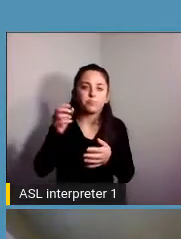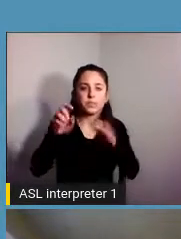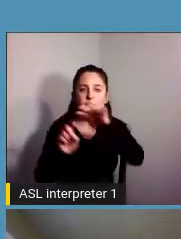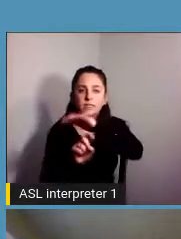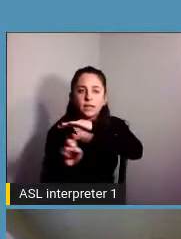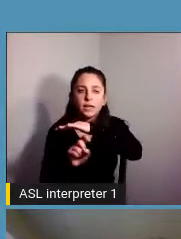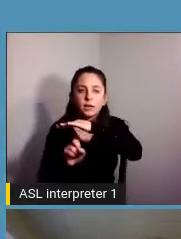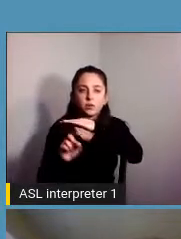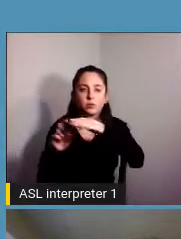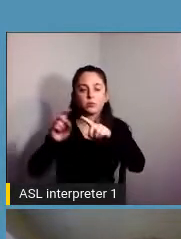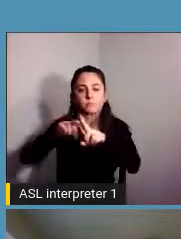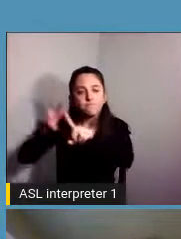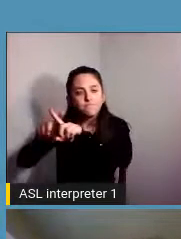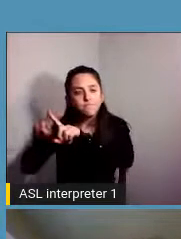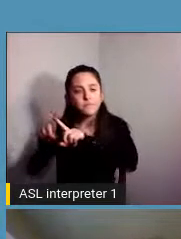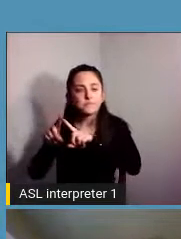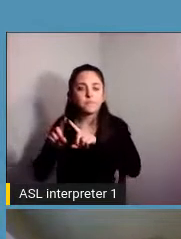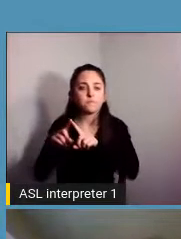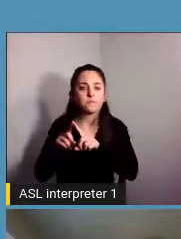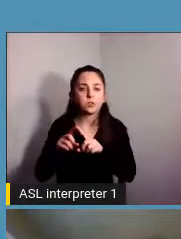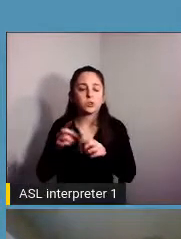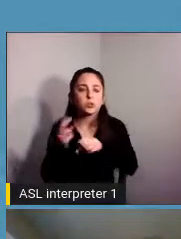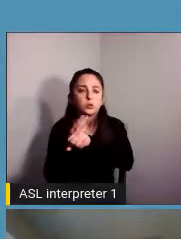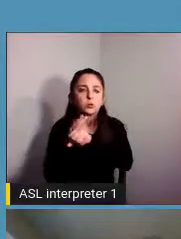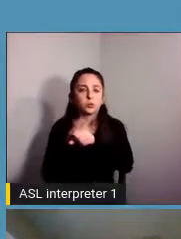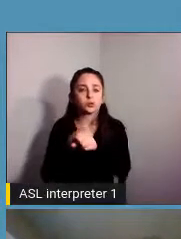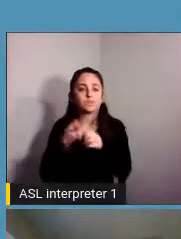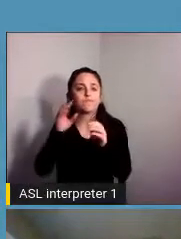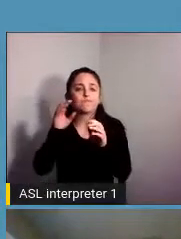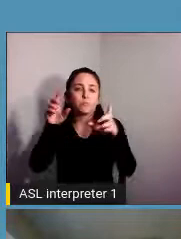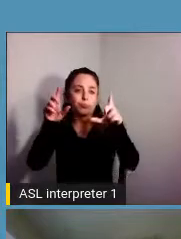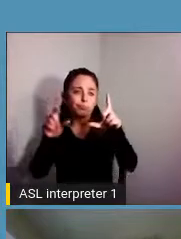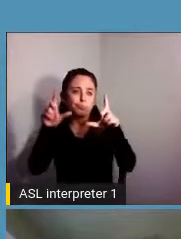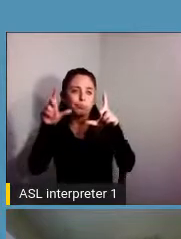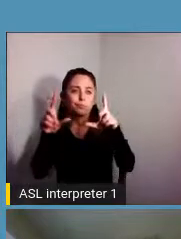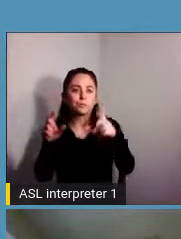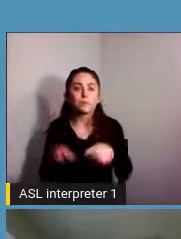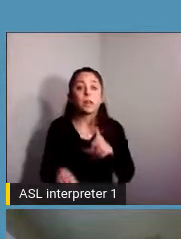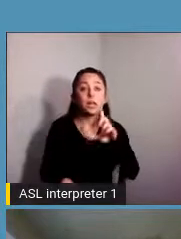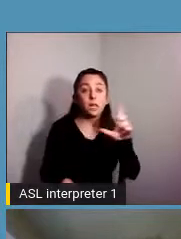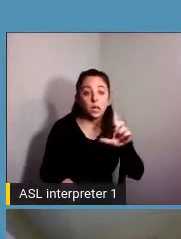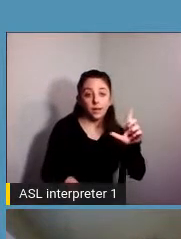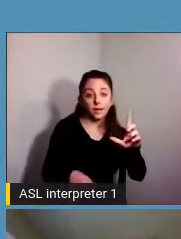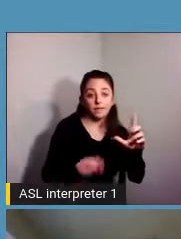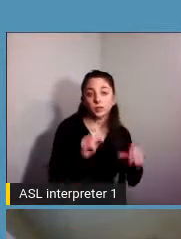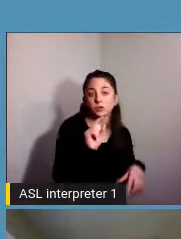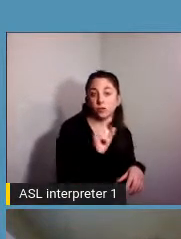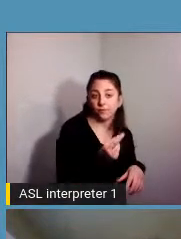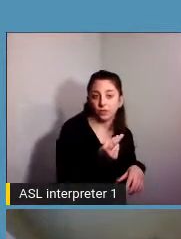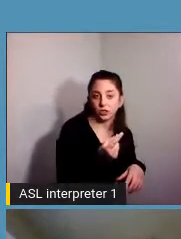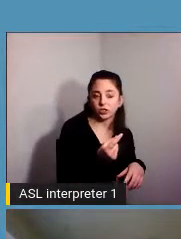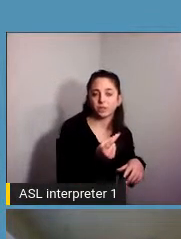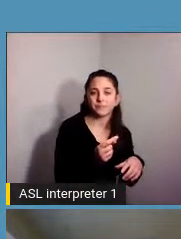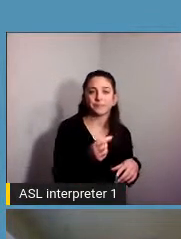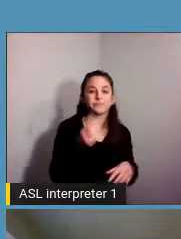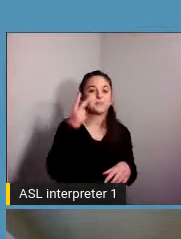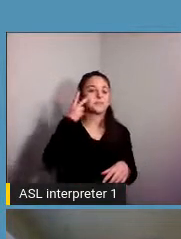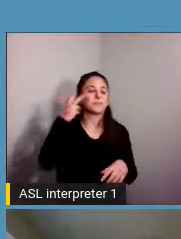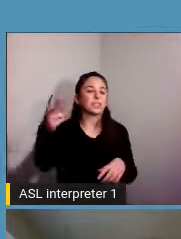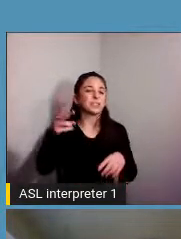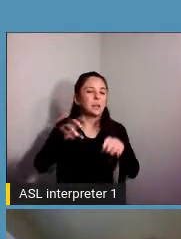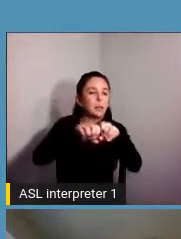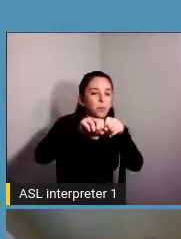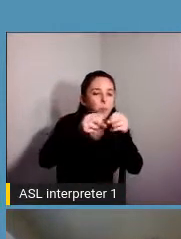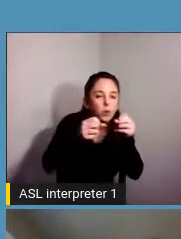also photographed it. On the left, you can see the original, and you can see it has a scar where it was broken into